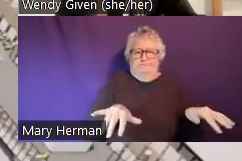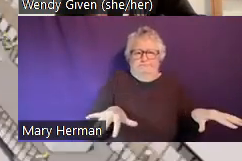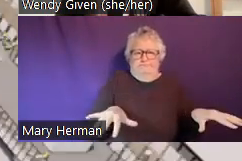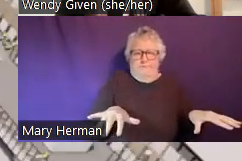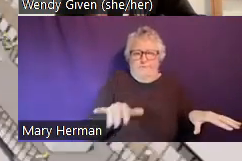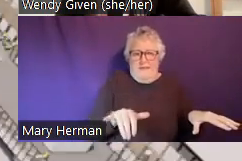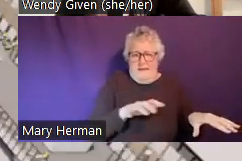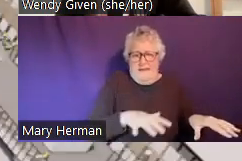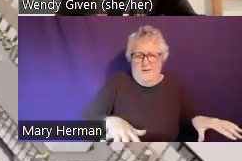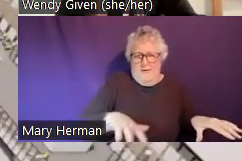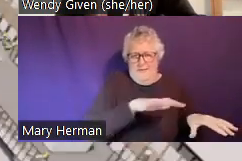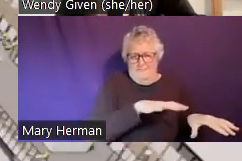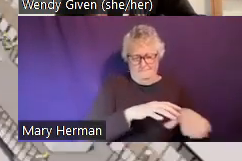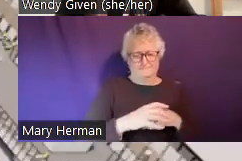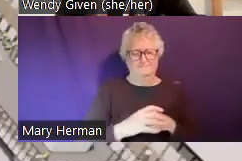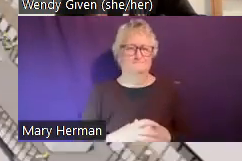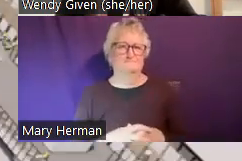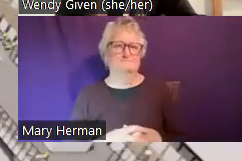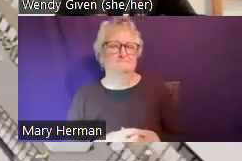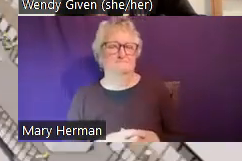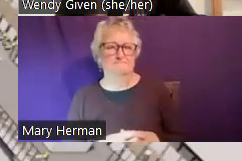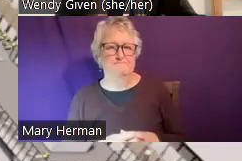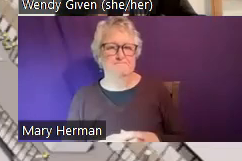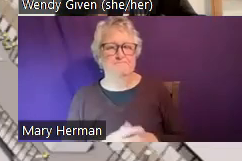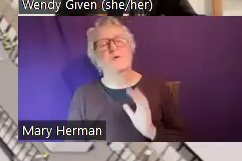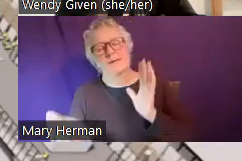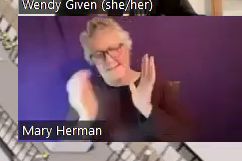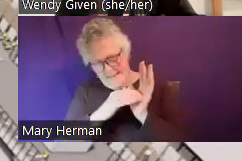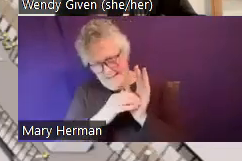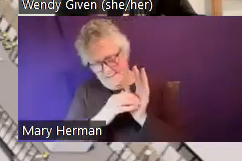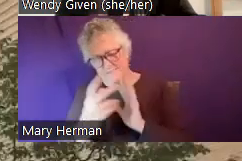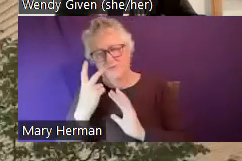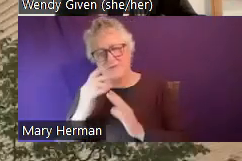So again, just looking at that view.